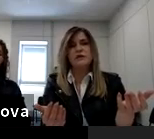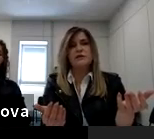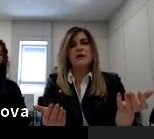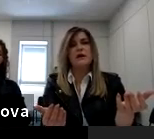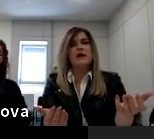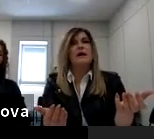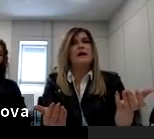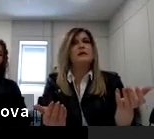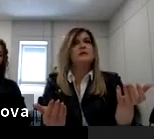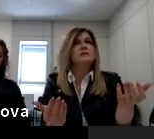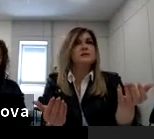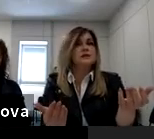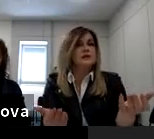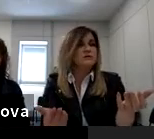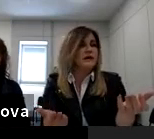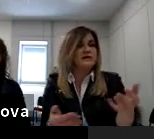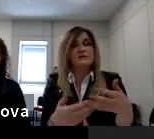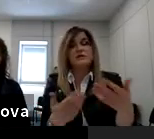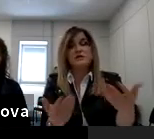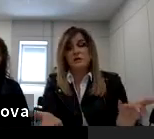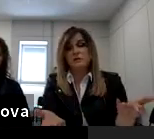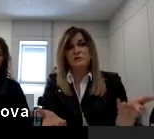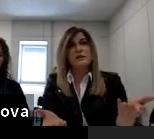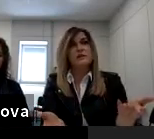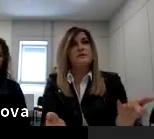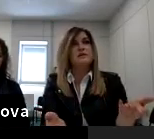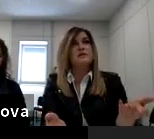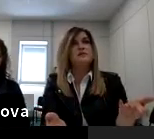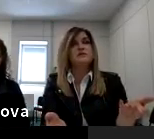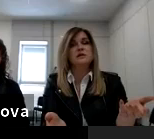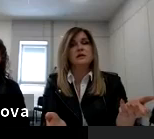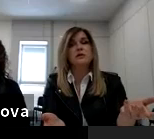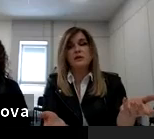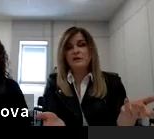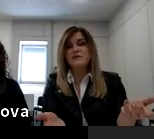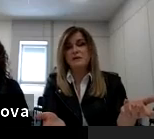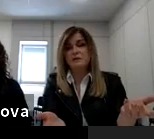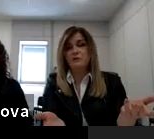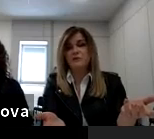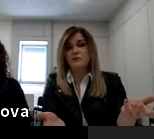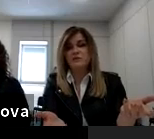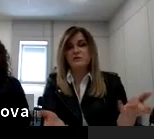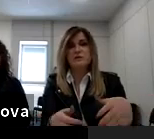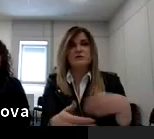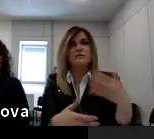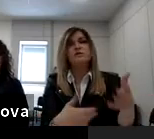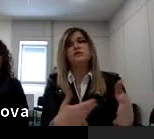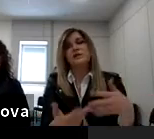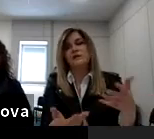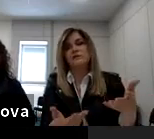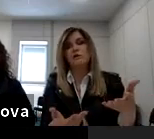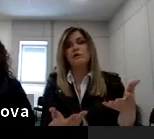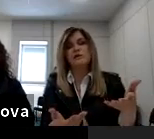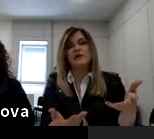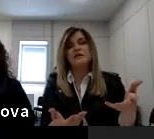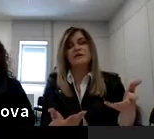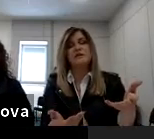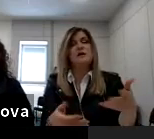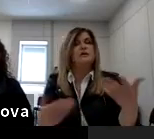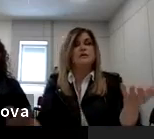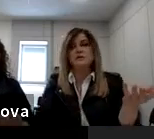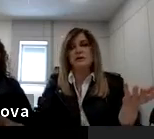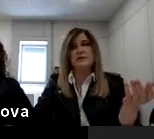it's working. And that's why, as a result, we receive a long lifespan of the fixture, because we do not have